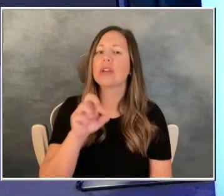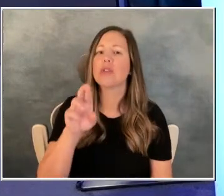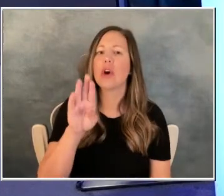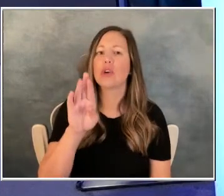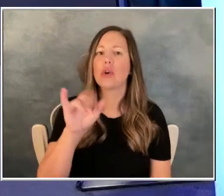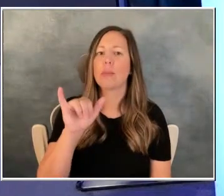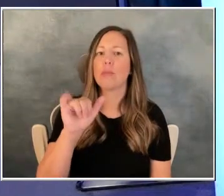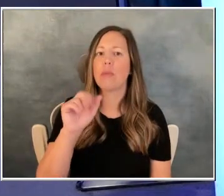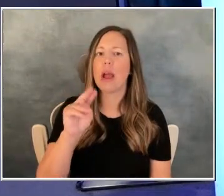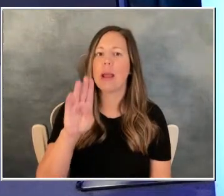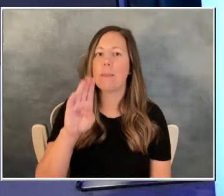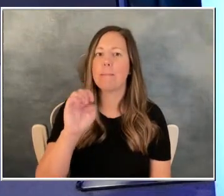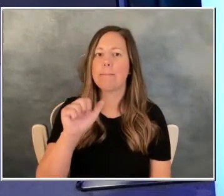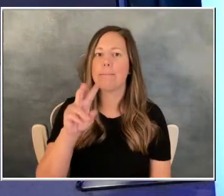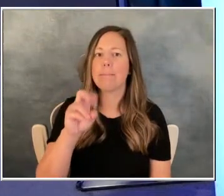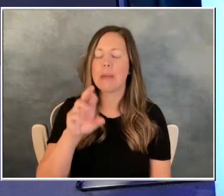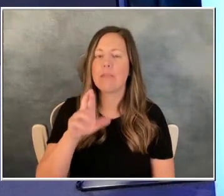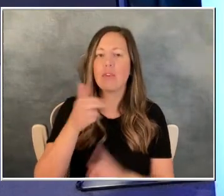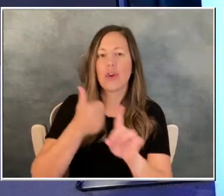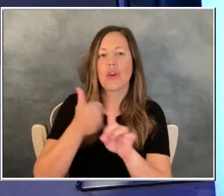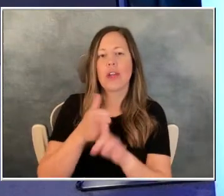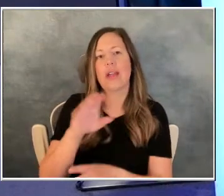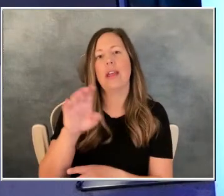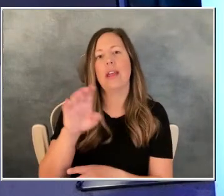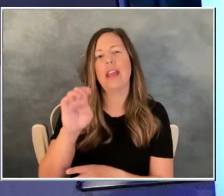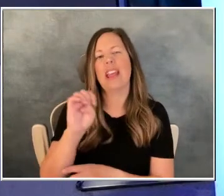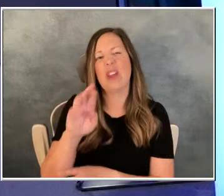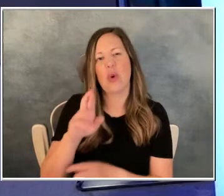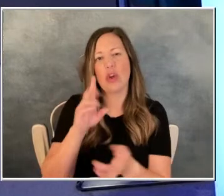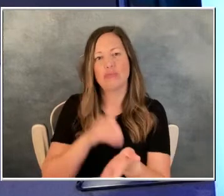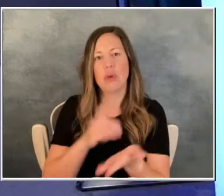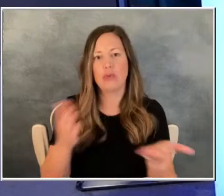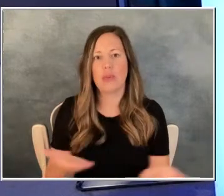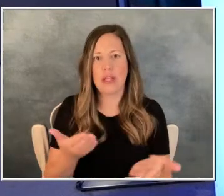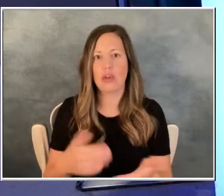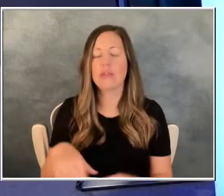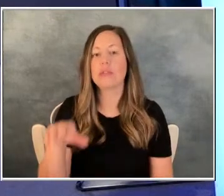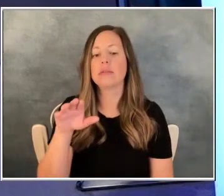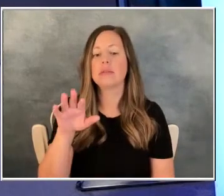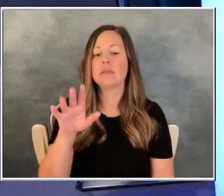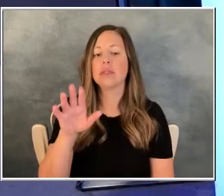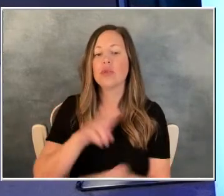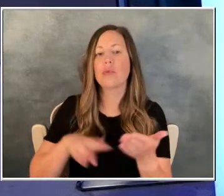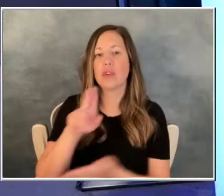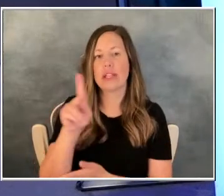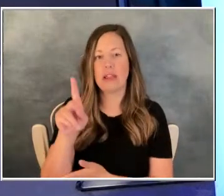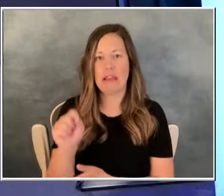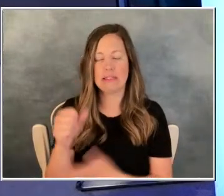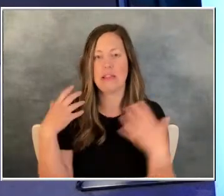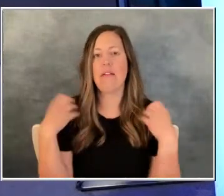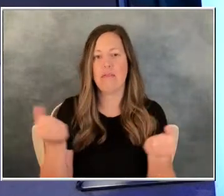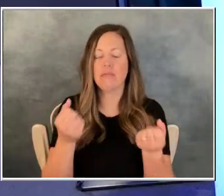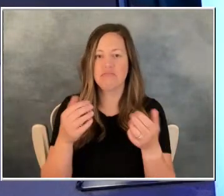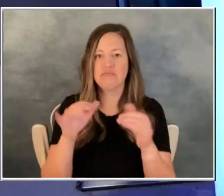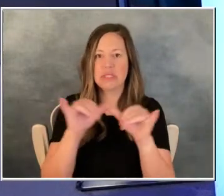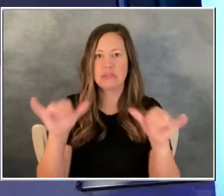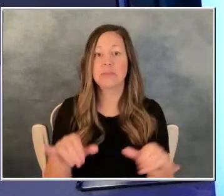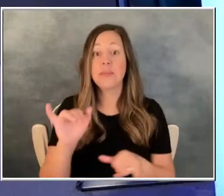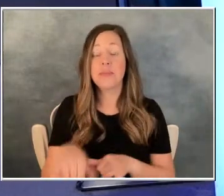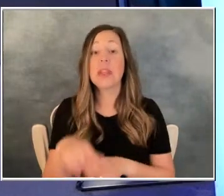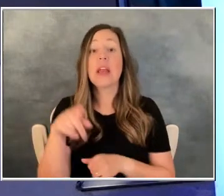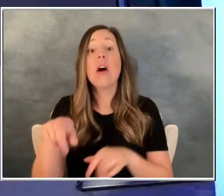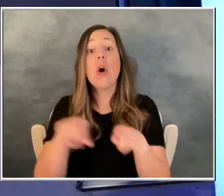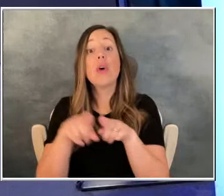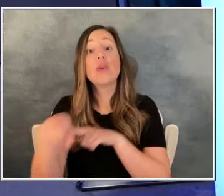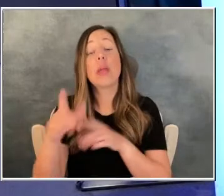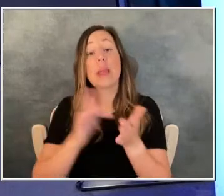is an emergency medicine physician here at the University of Kansas Health System, and when he's not working here in the ED, he serves as medical director for a